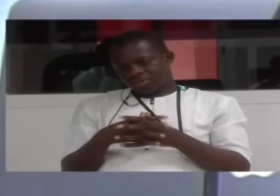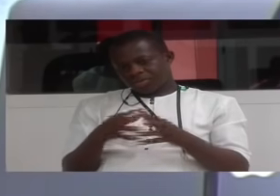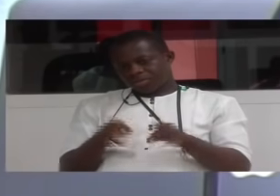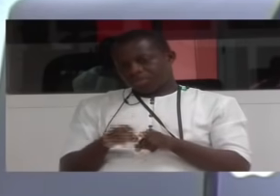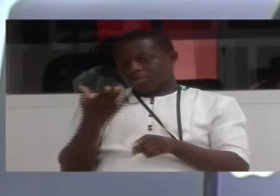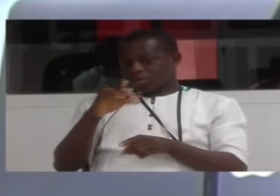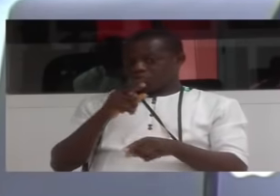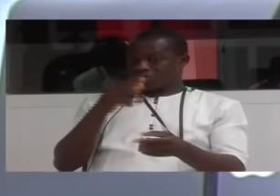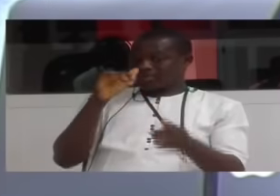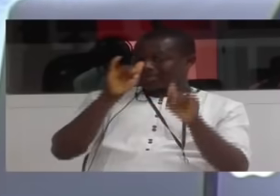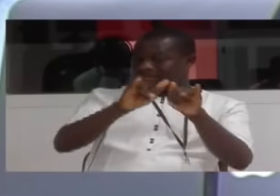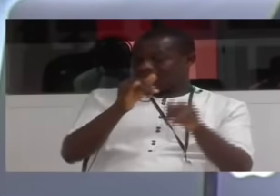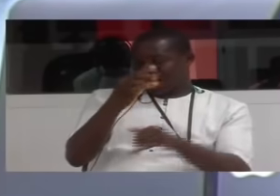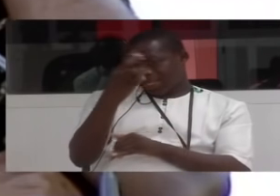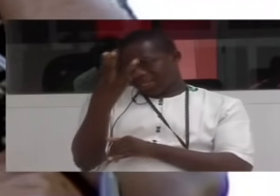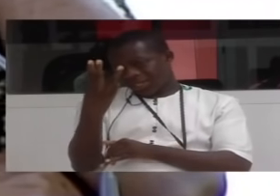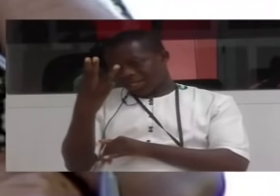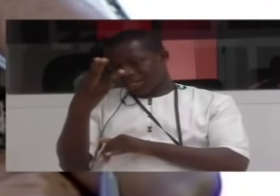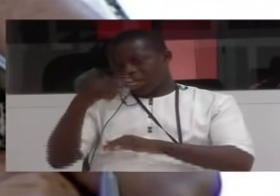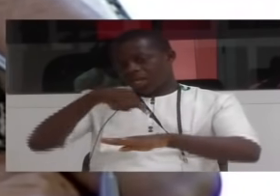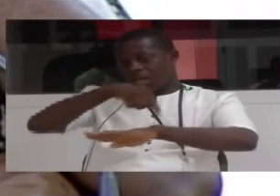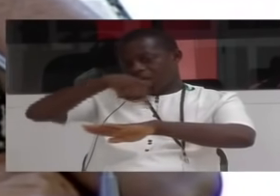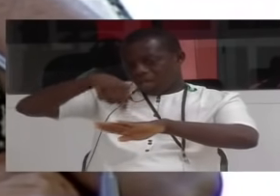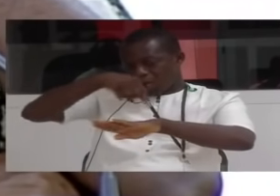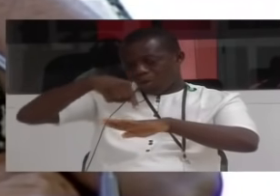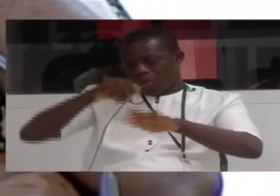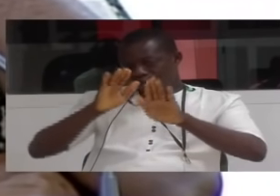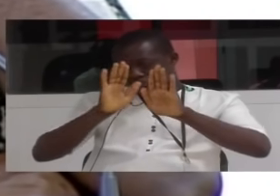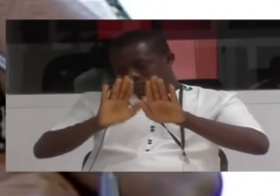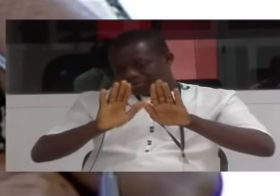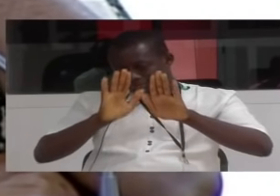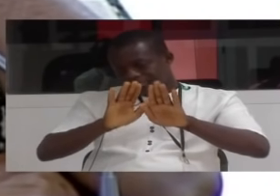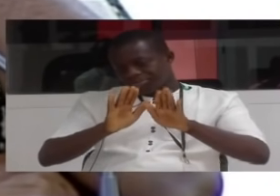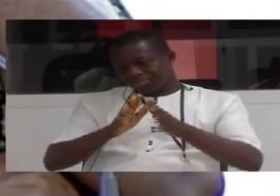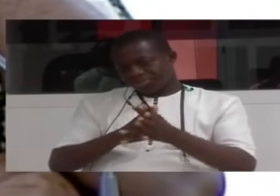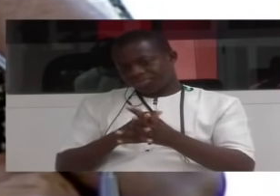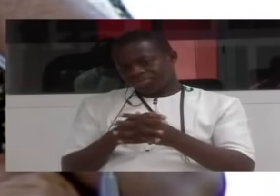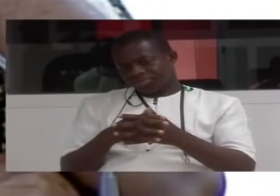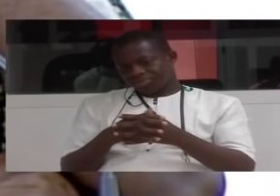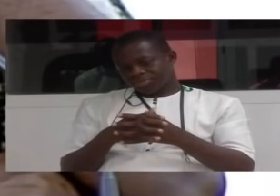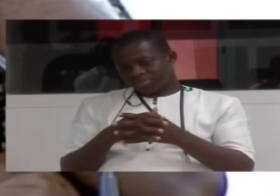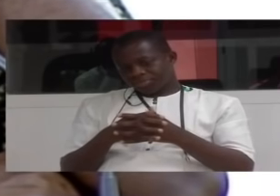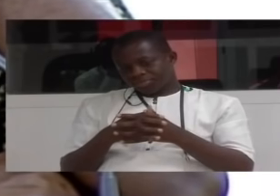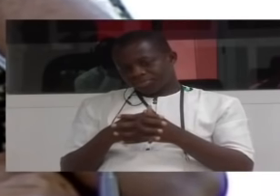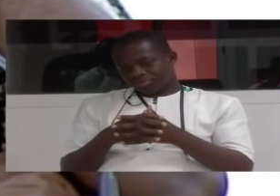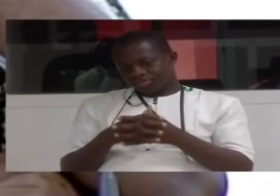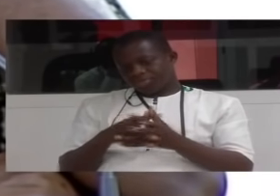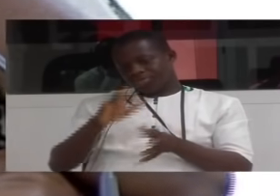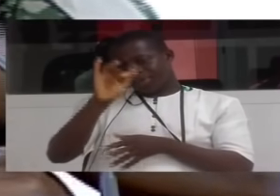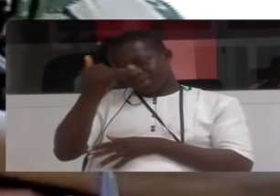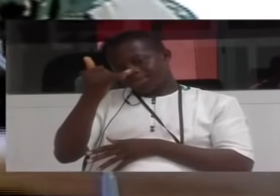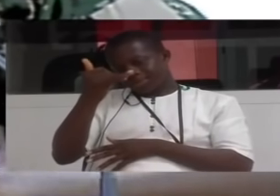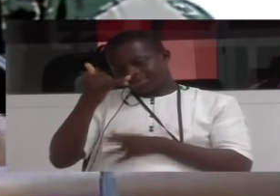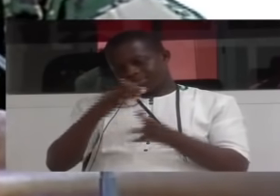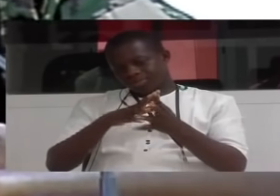you spent about 3 hours waiting. Mungi melni def ngeen fa ñetti hours, ñetti waxtu di haar. Wow.